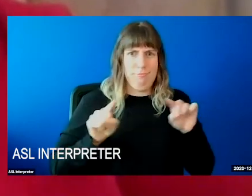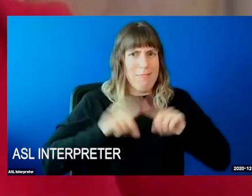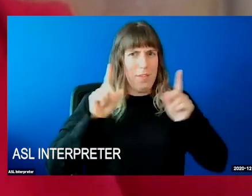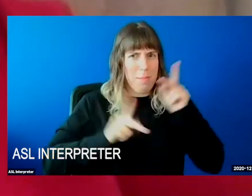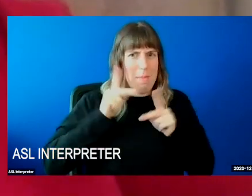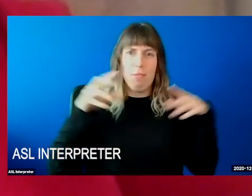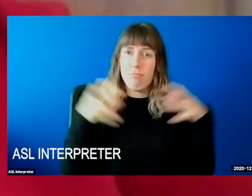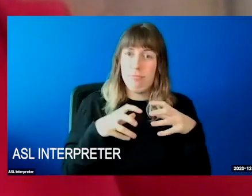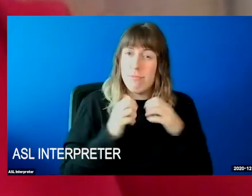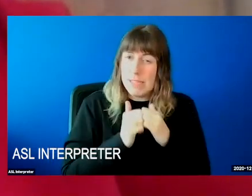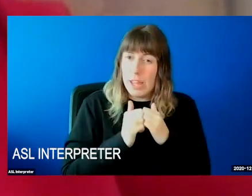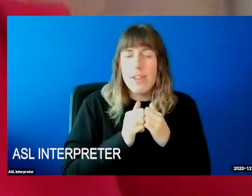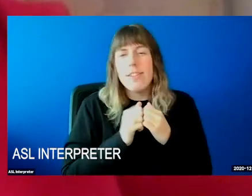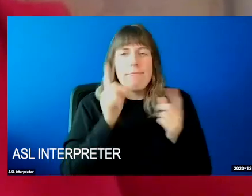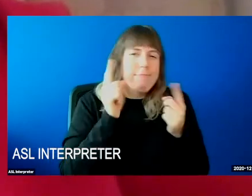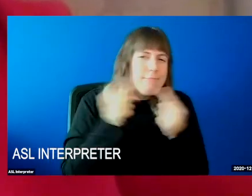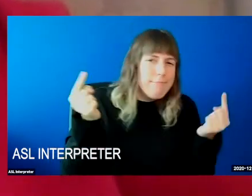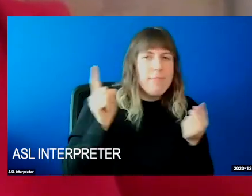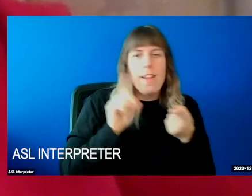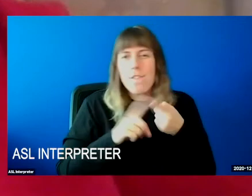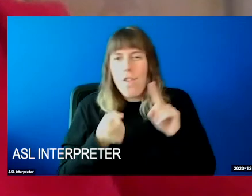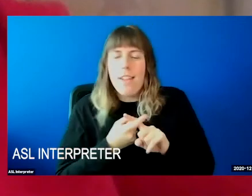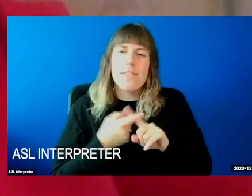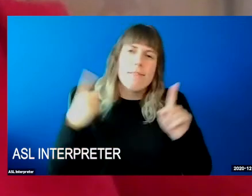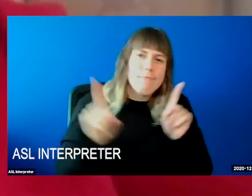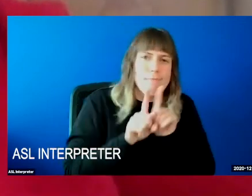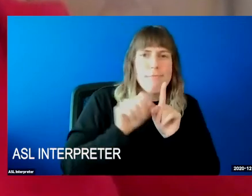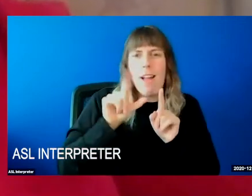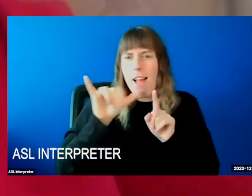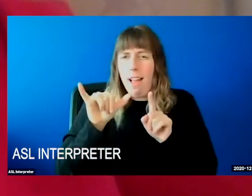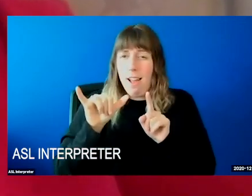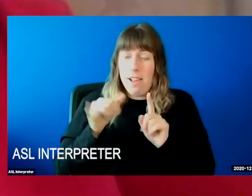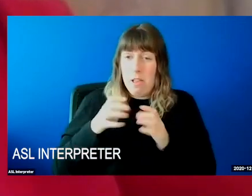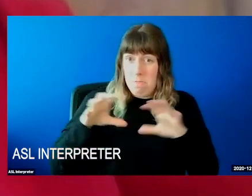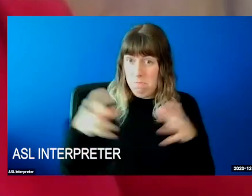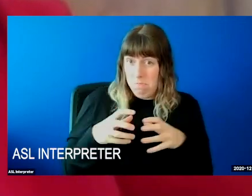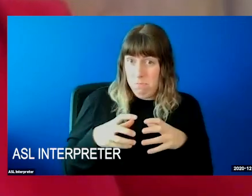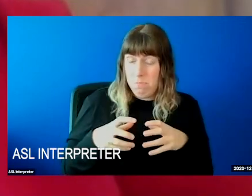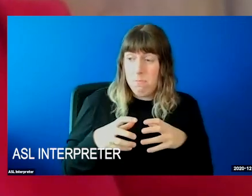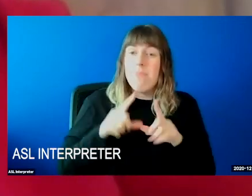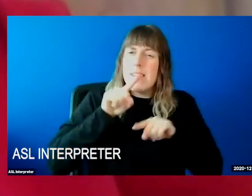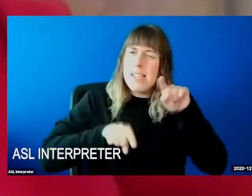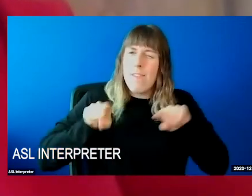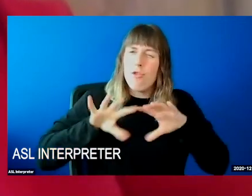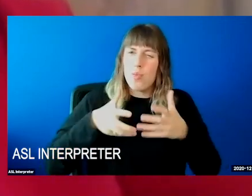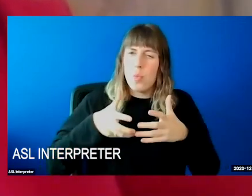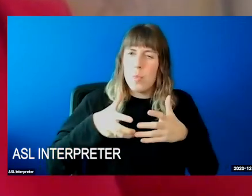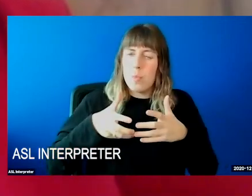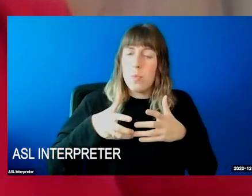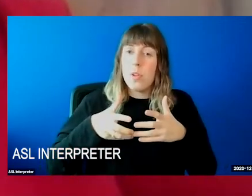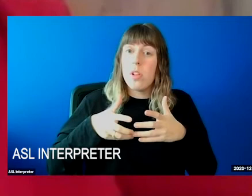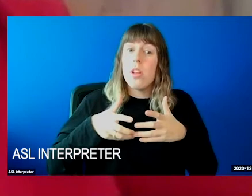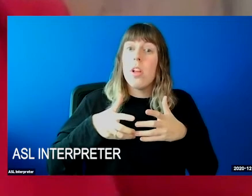and enemies, friends, allies, whomever, a diverse group, and